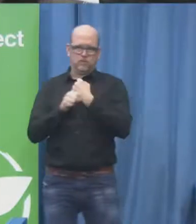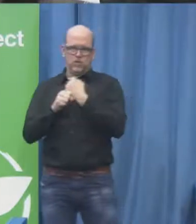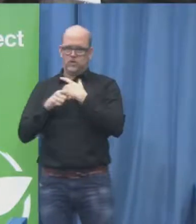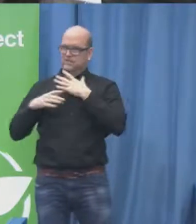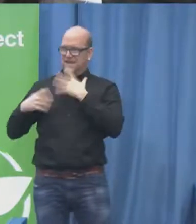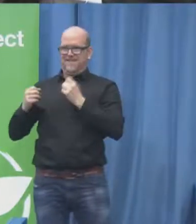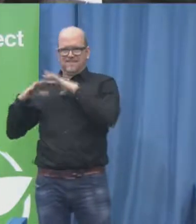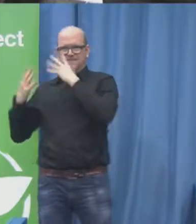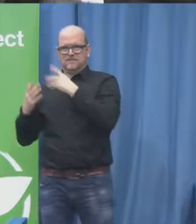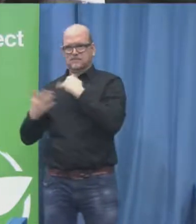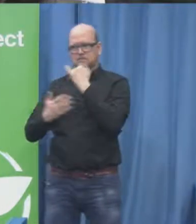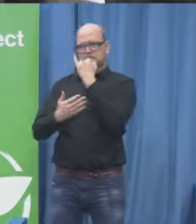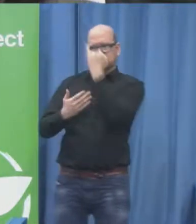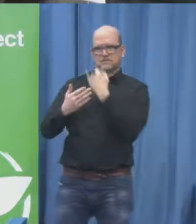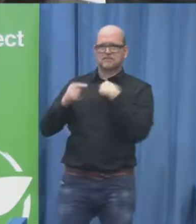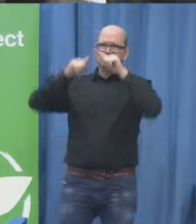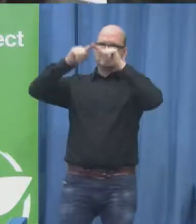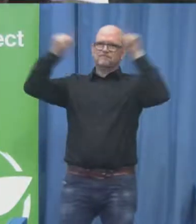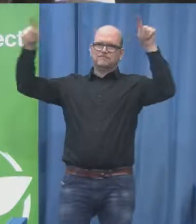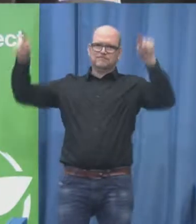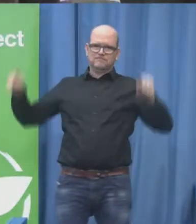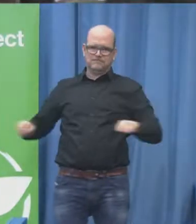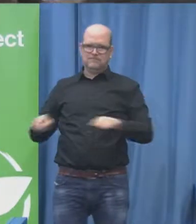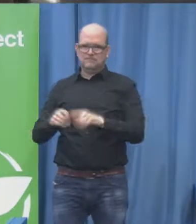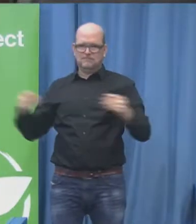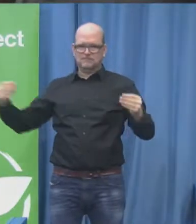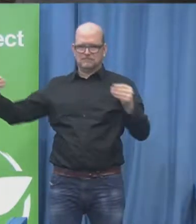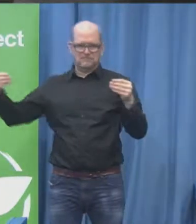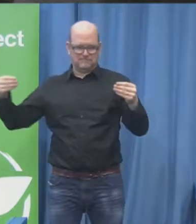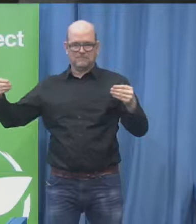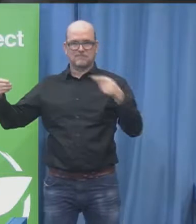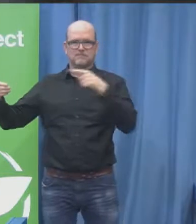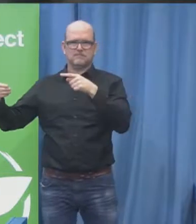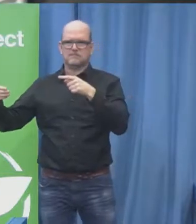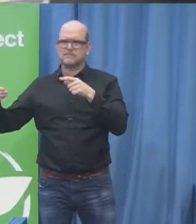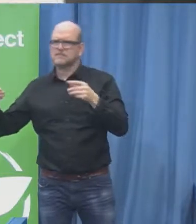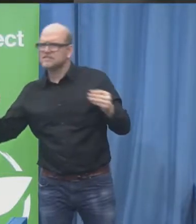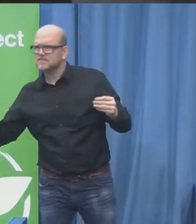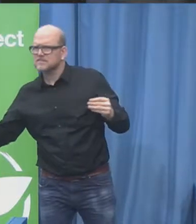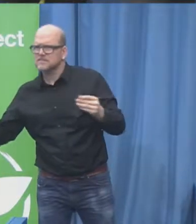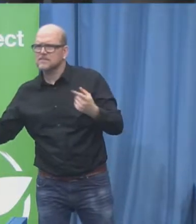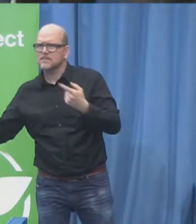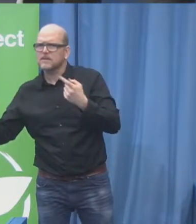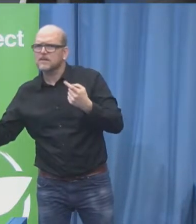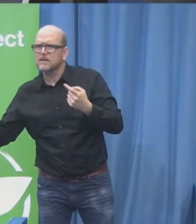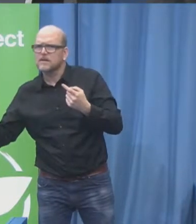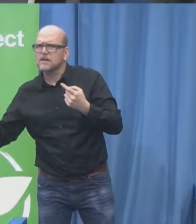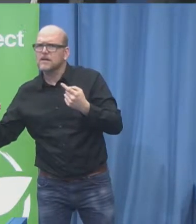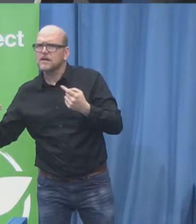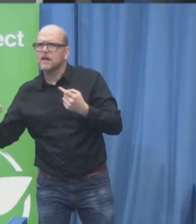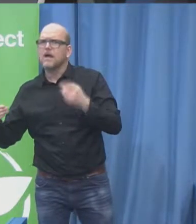from the German artist Rudolf Schönwald. This is the red one.